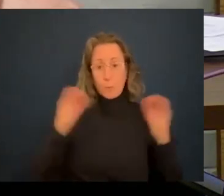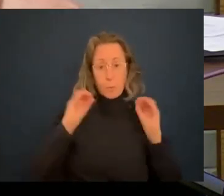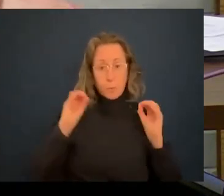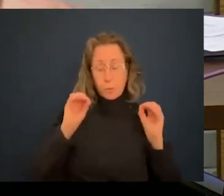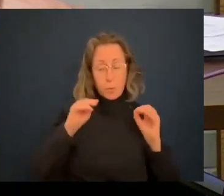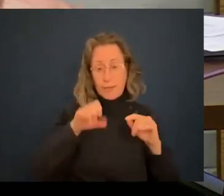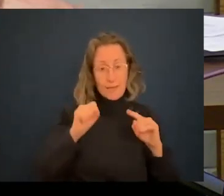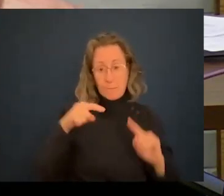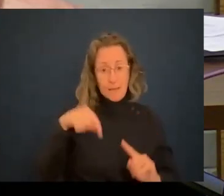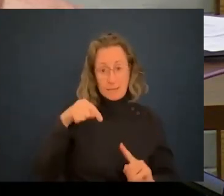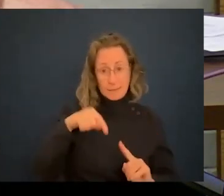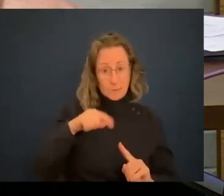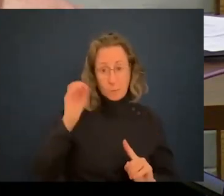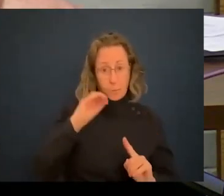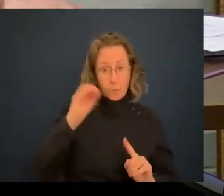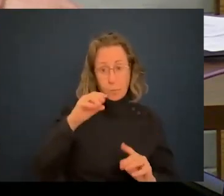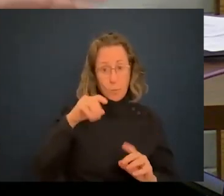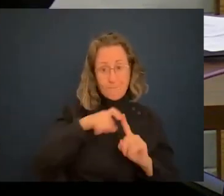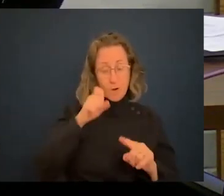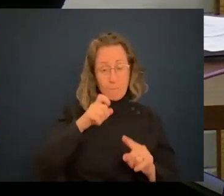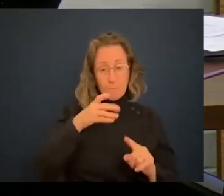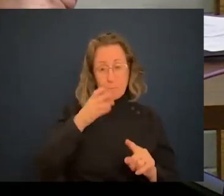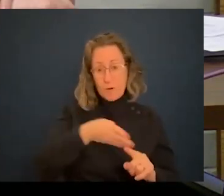prior to the 2000